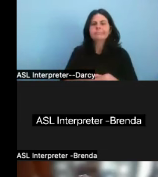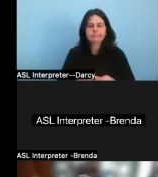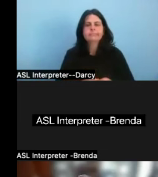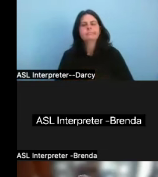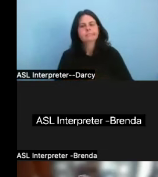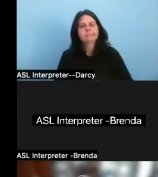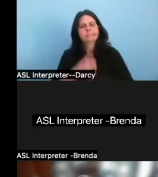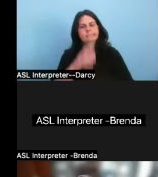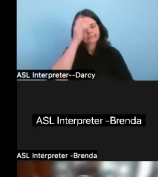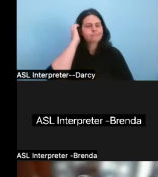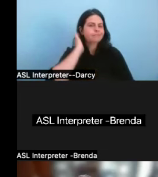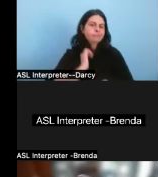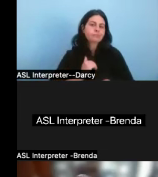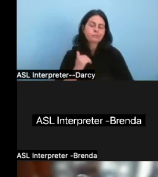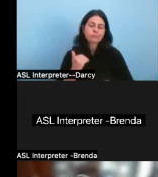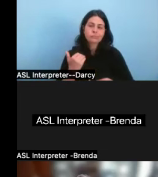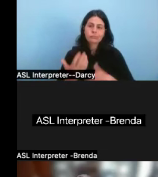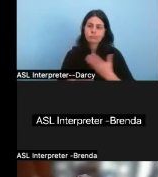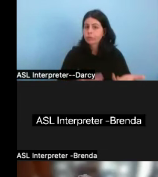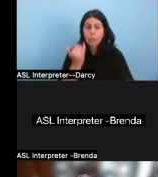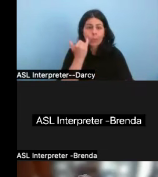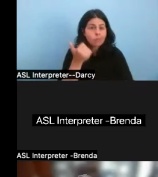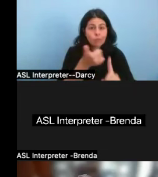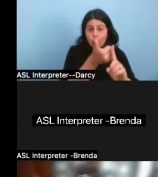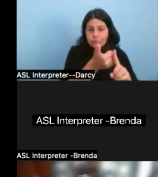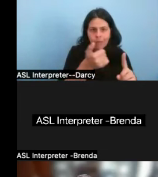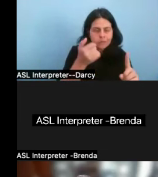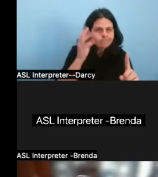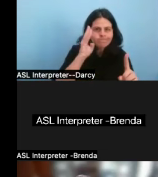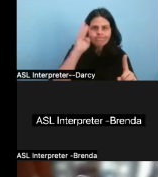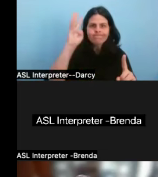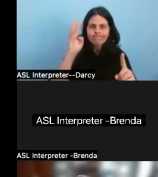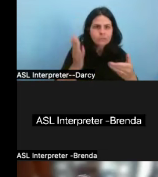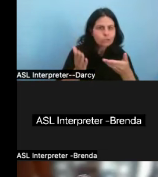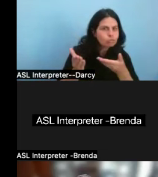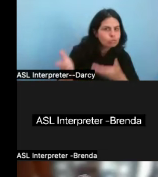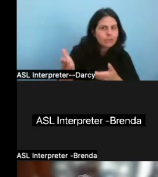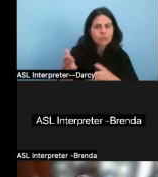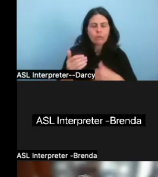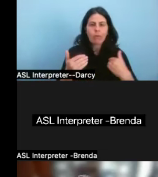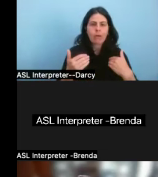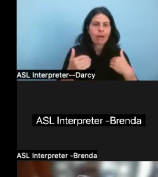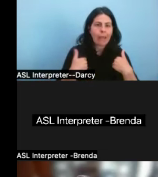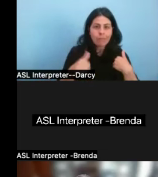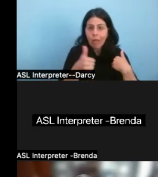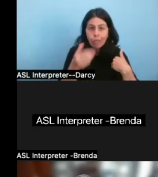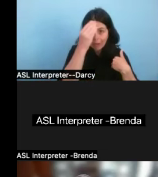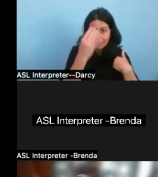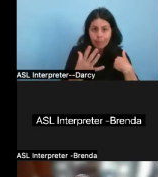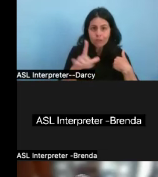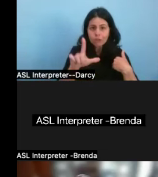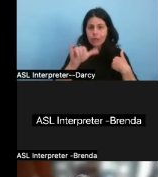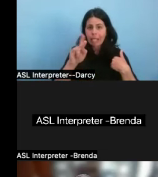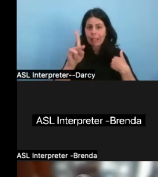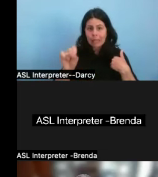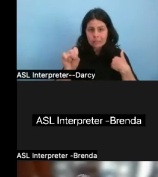through, if you have suggestions or for good links for materials, you're welcome to